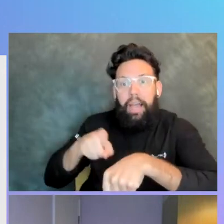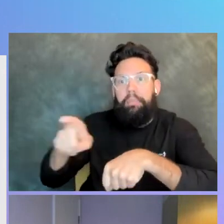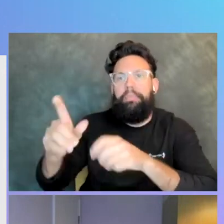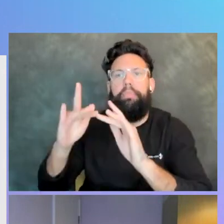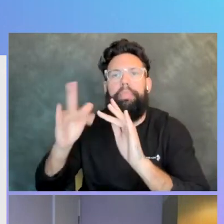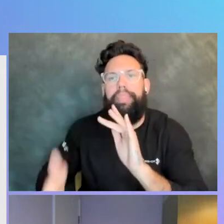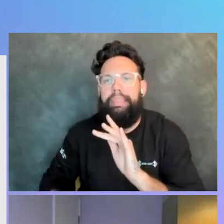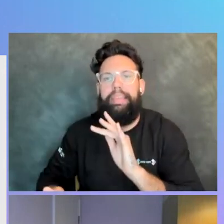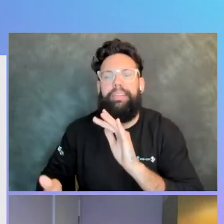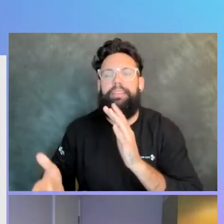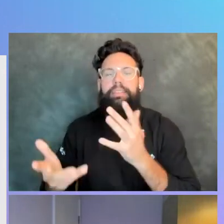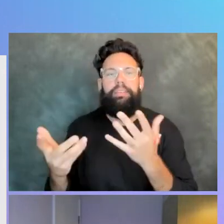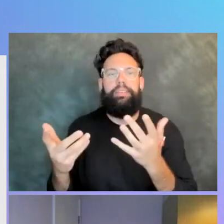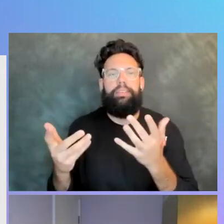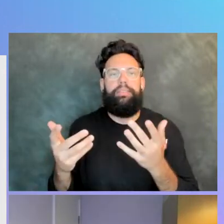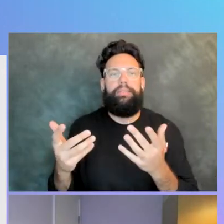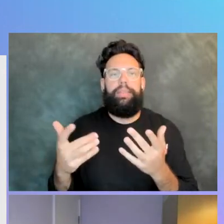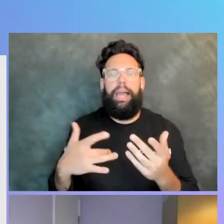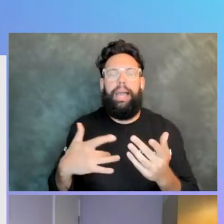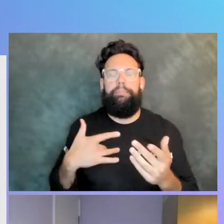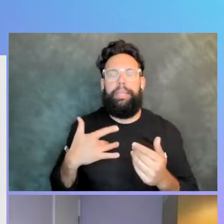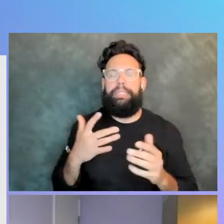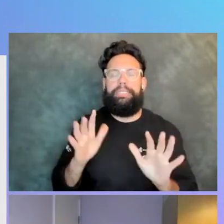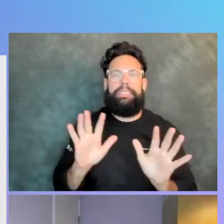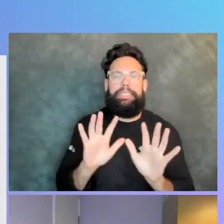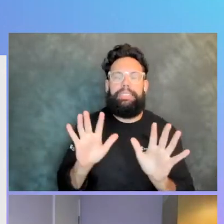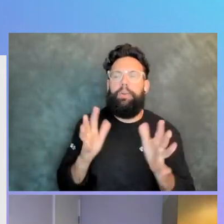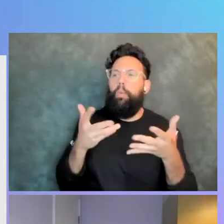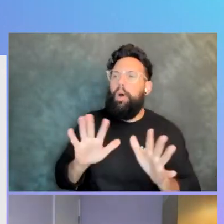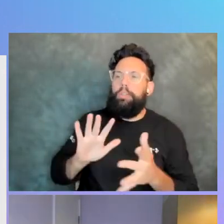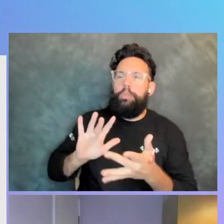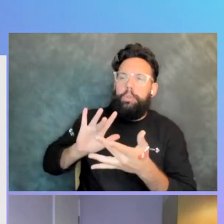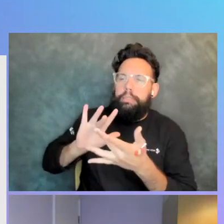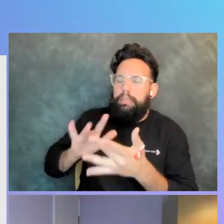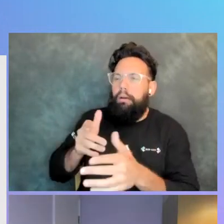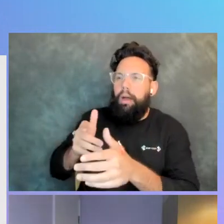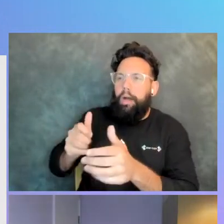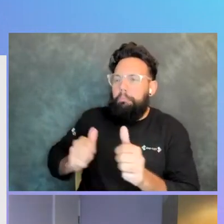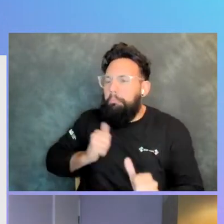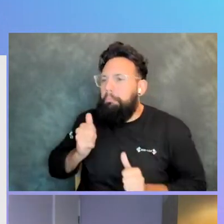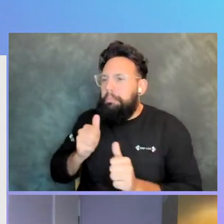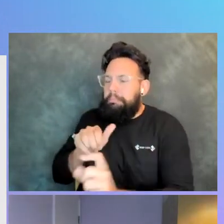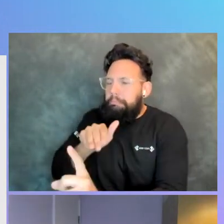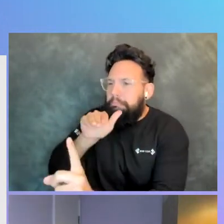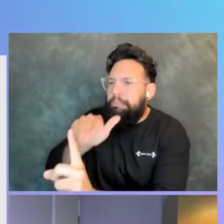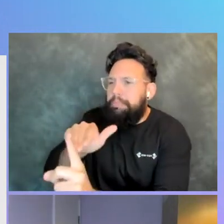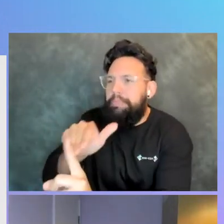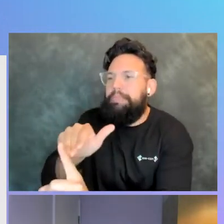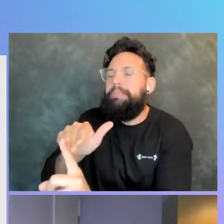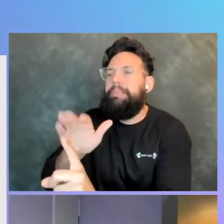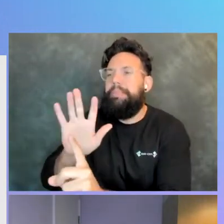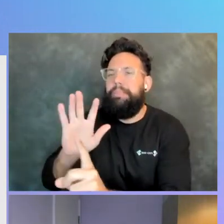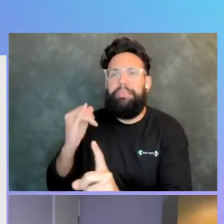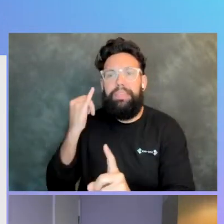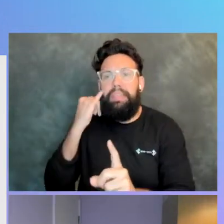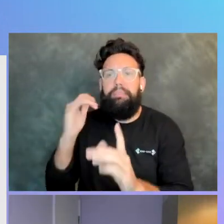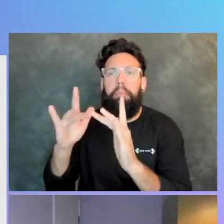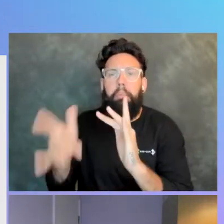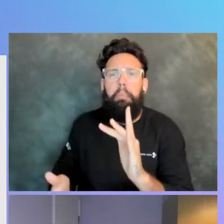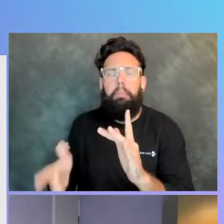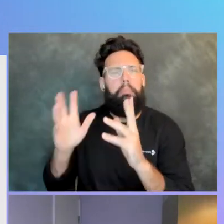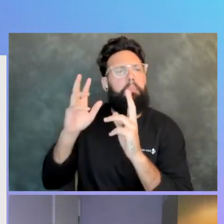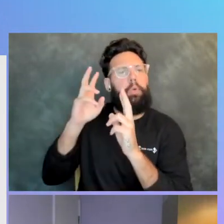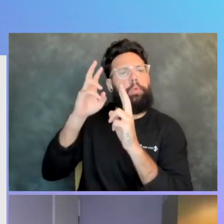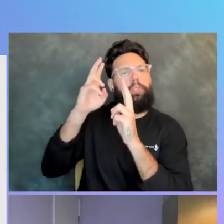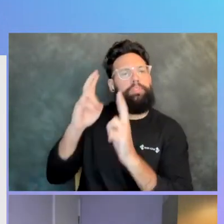or chase these clients, as all of this is completely voluntary. And respecting that means that we do have a drop off in how many contacts make it